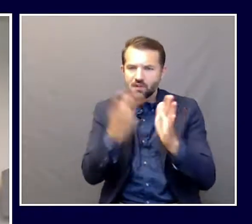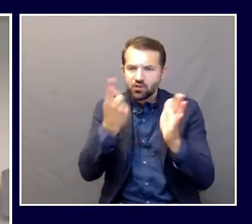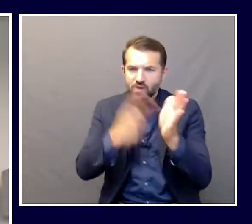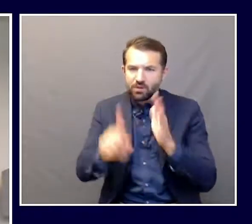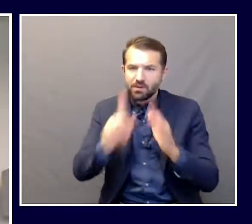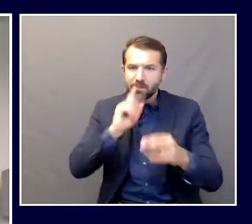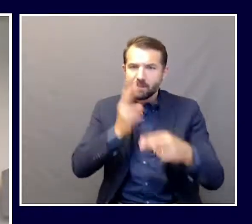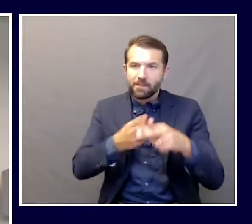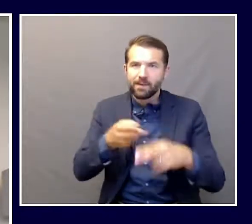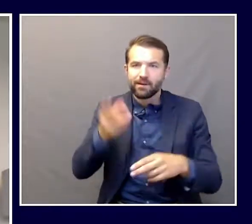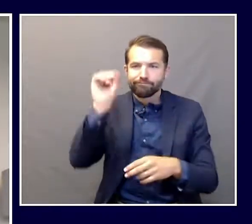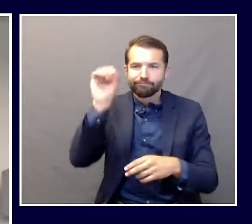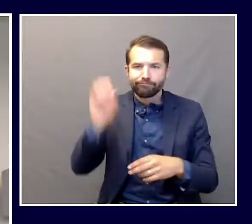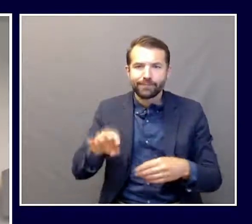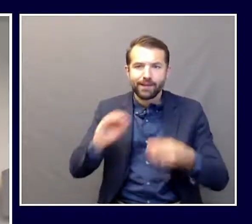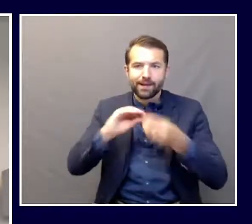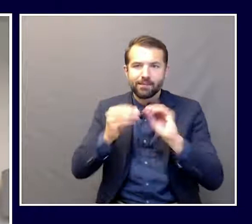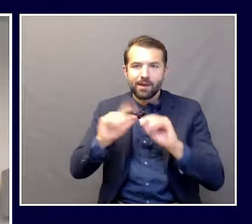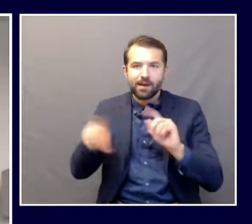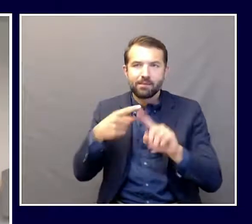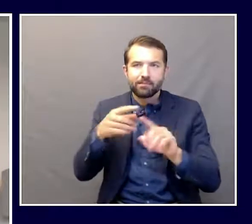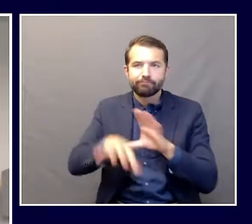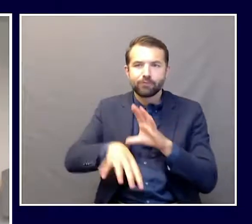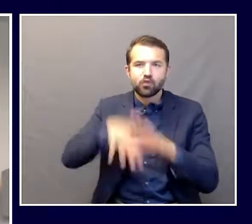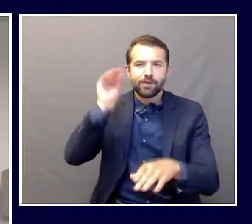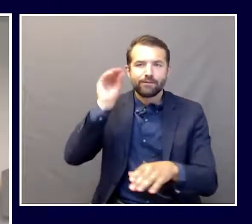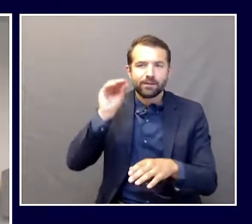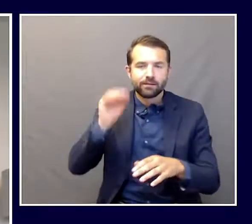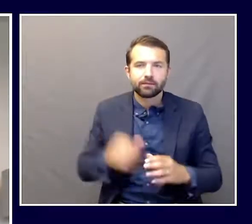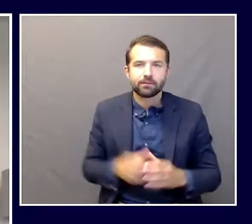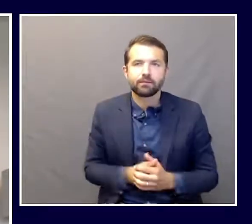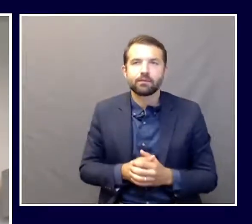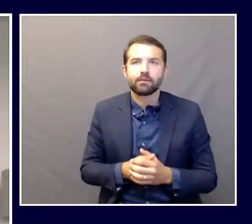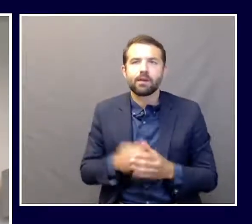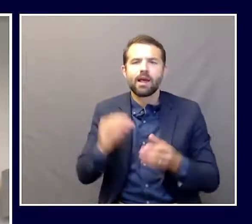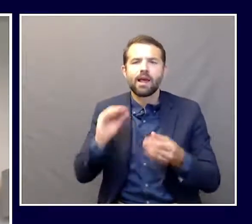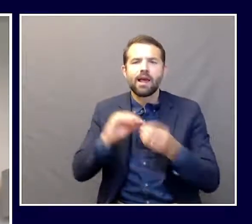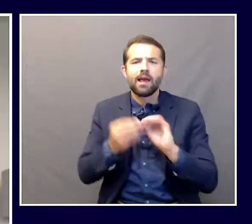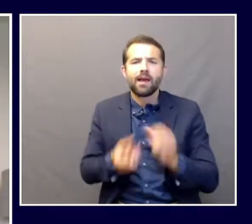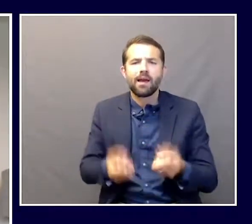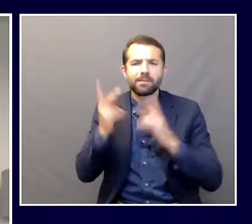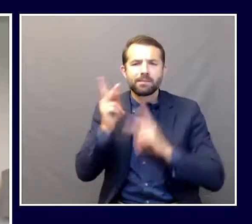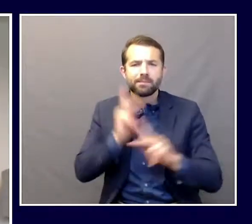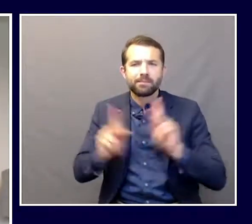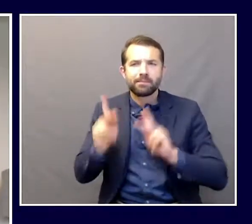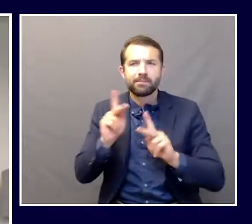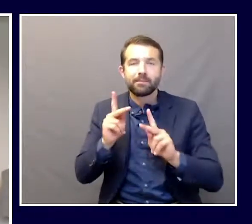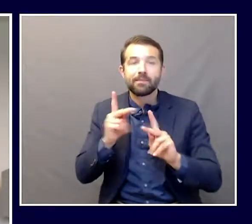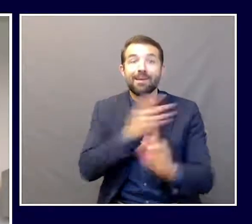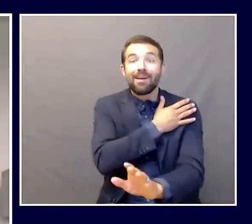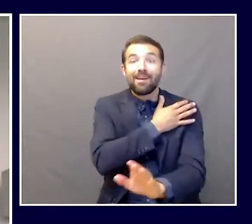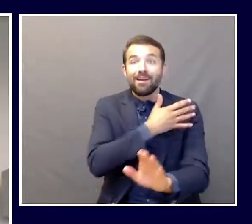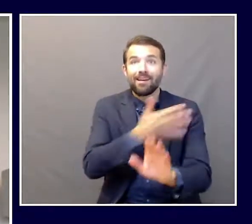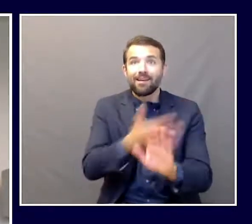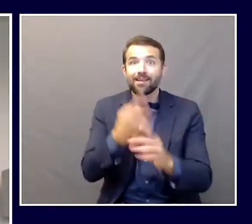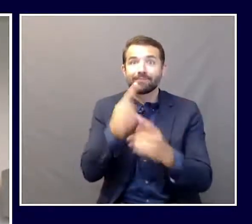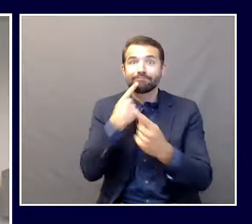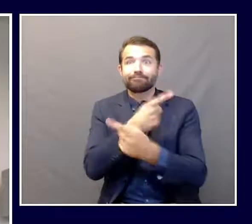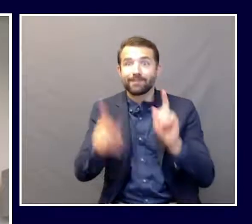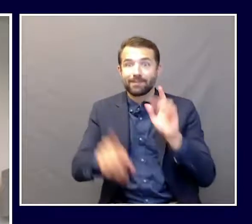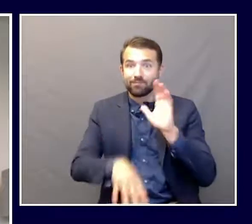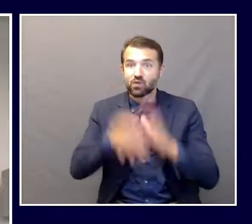the sweepstakes and the number of people who had been vaccinated since the sweepstakes was announced. I think you had mentioned a number of, is